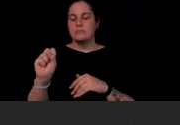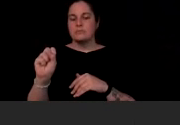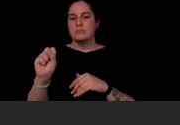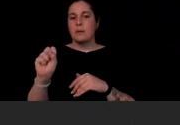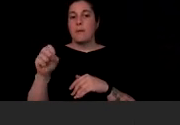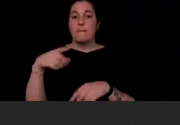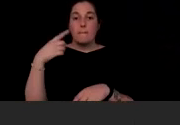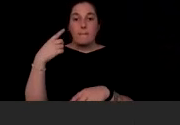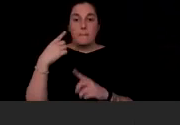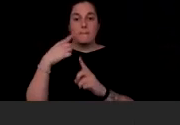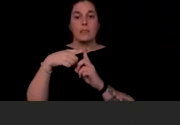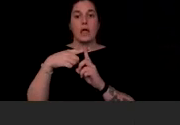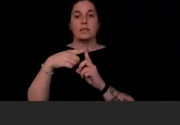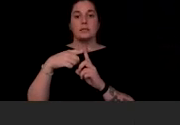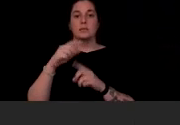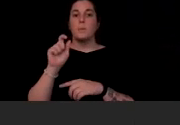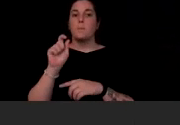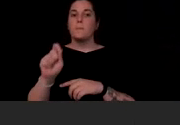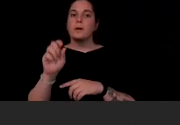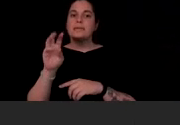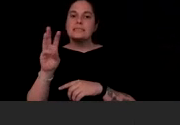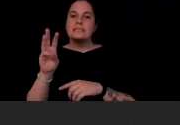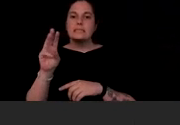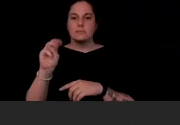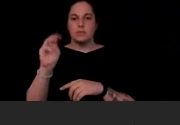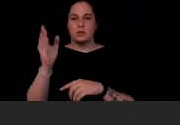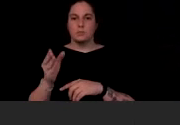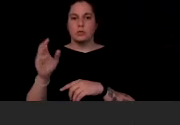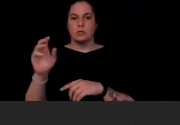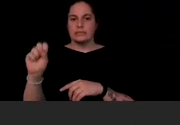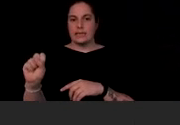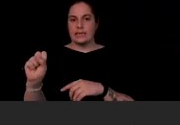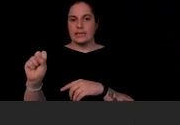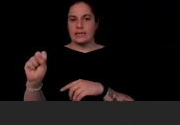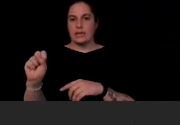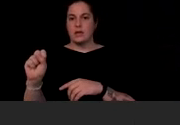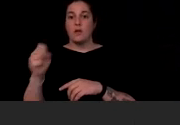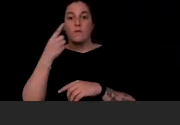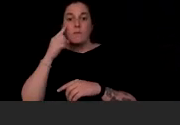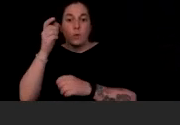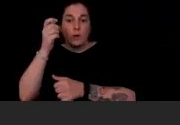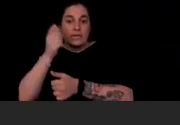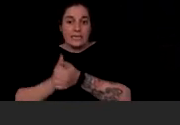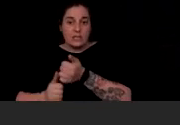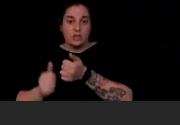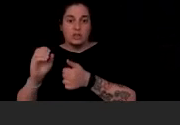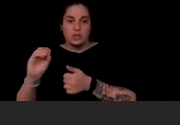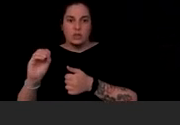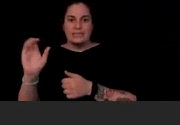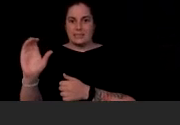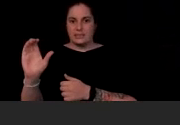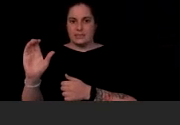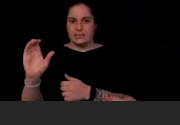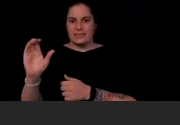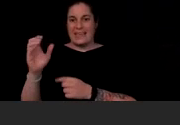plus 0.6 meters per second per degree Celsius. And then the T in